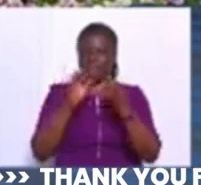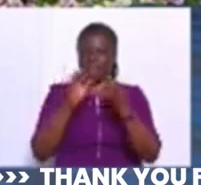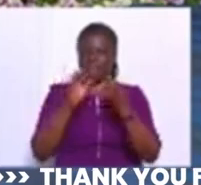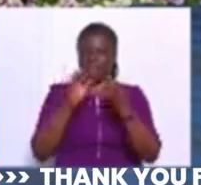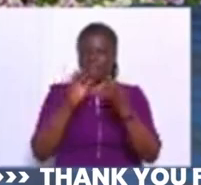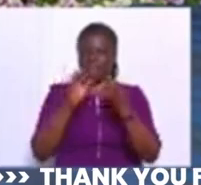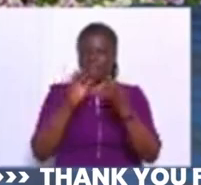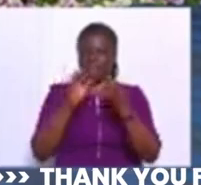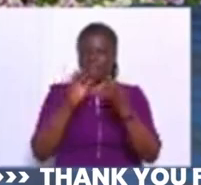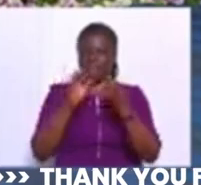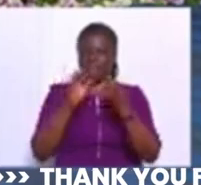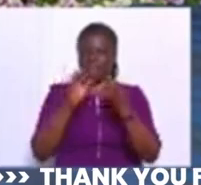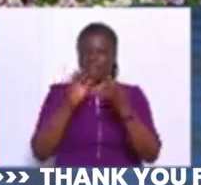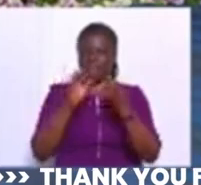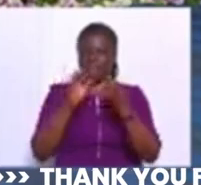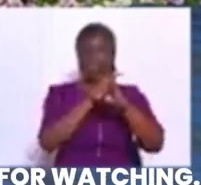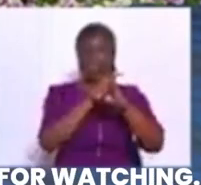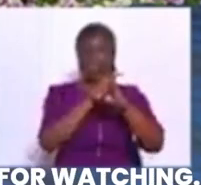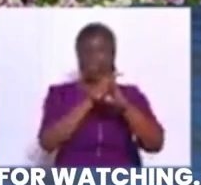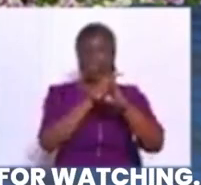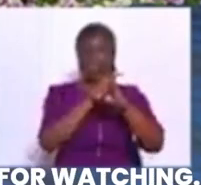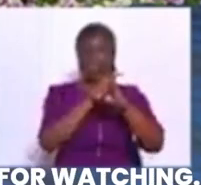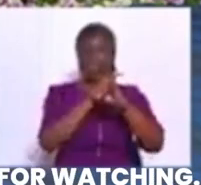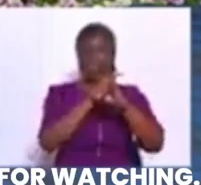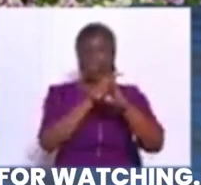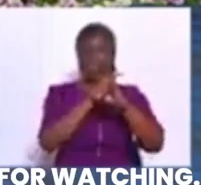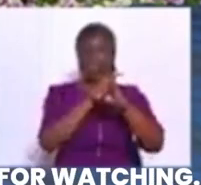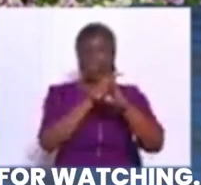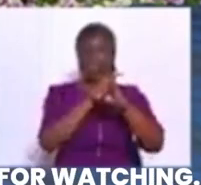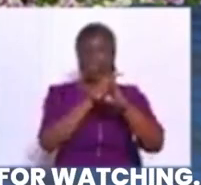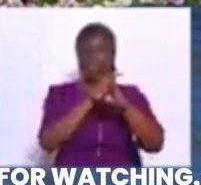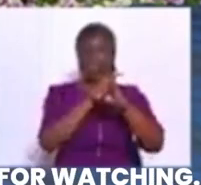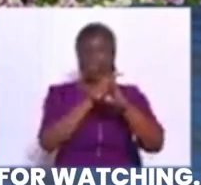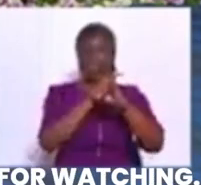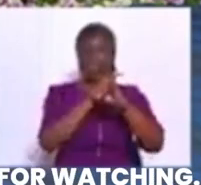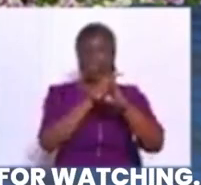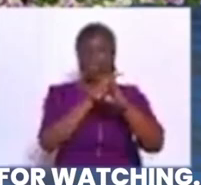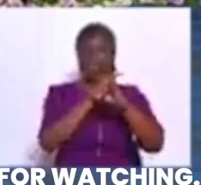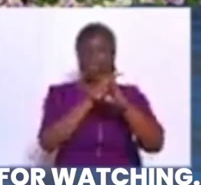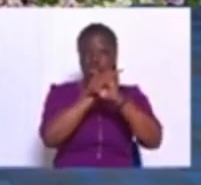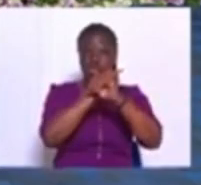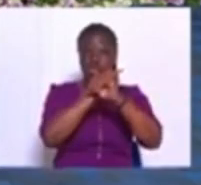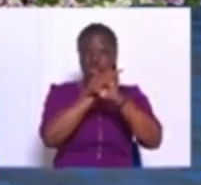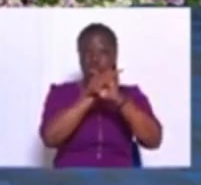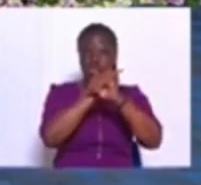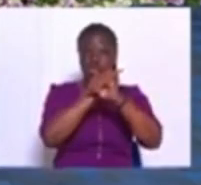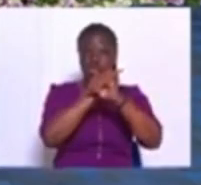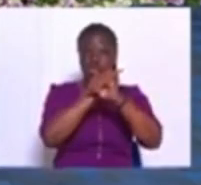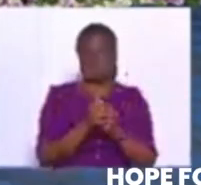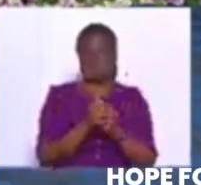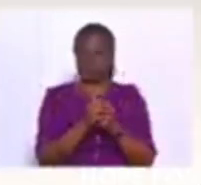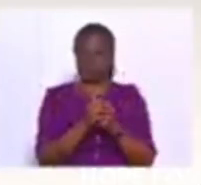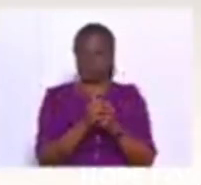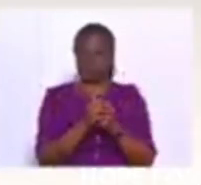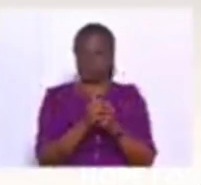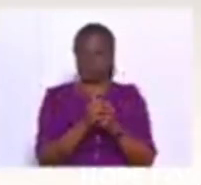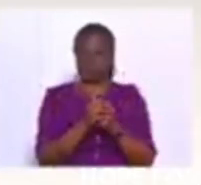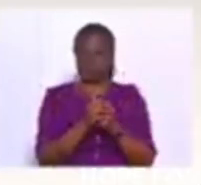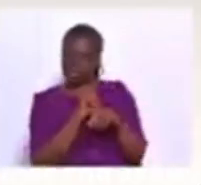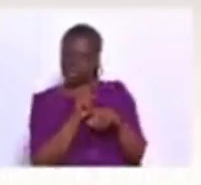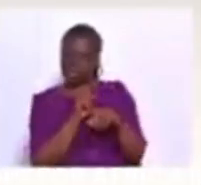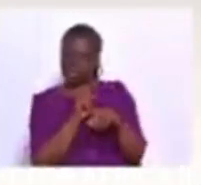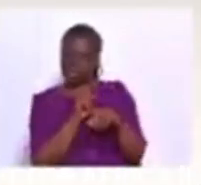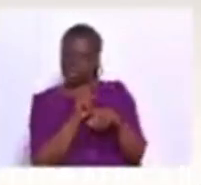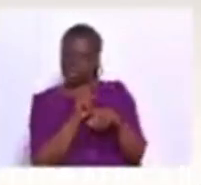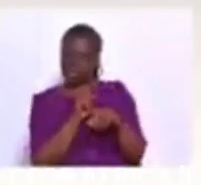system. That's why we have to protect it. Okay, I think of it like this. Cancer is just